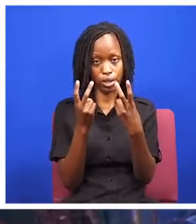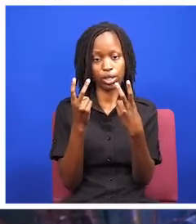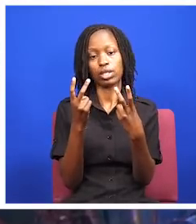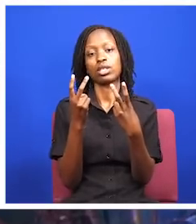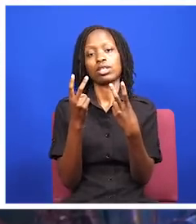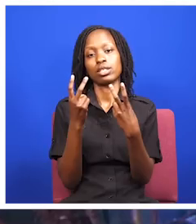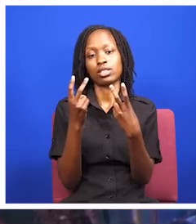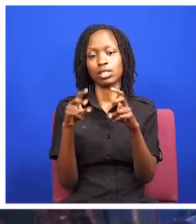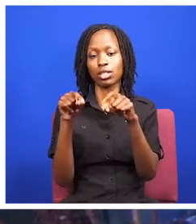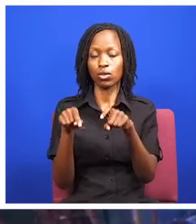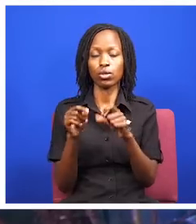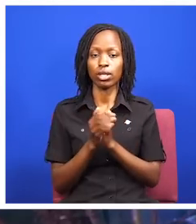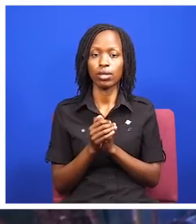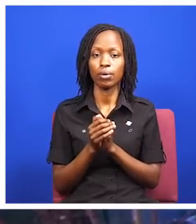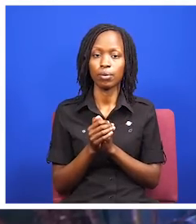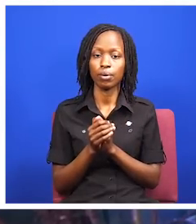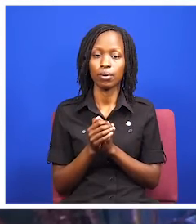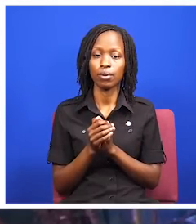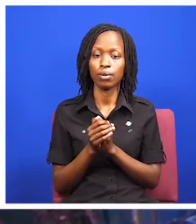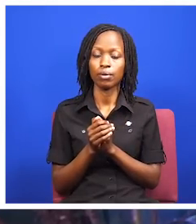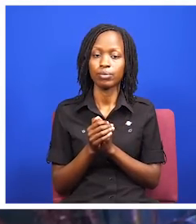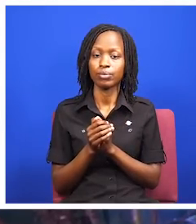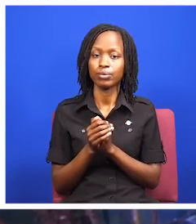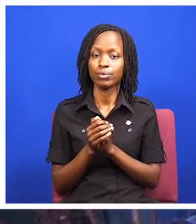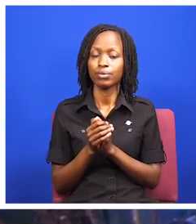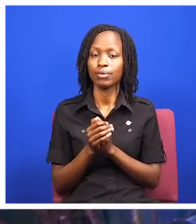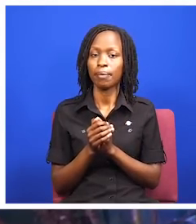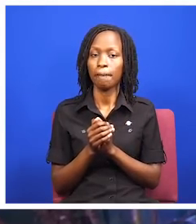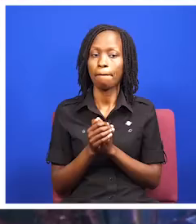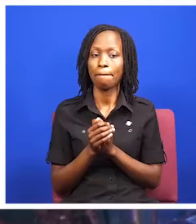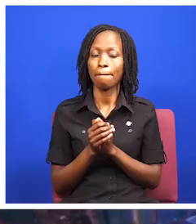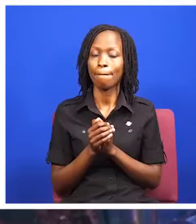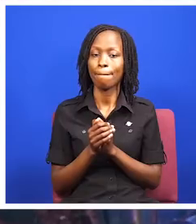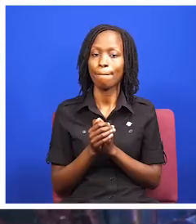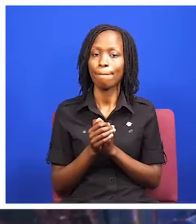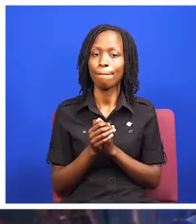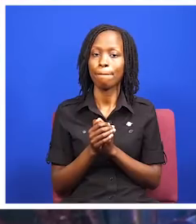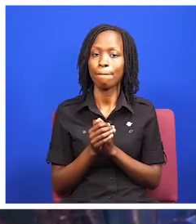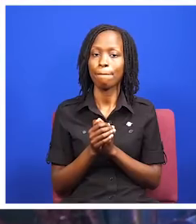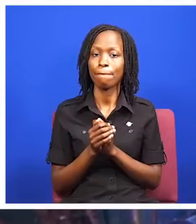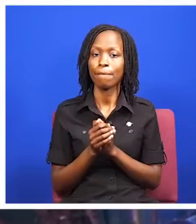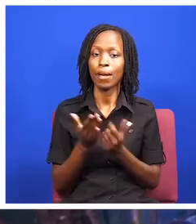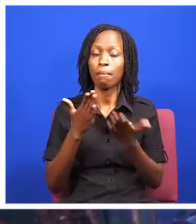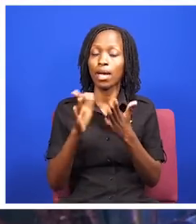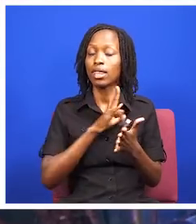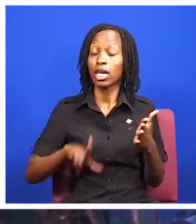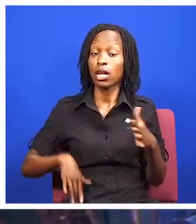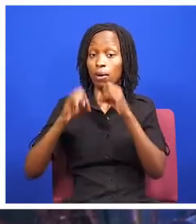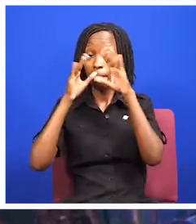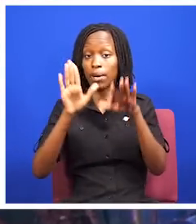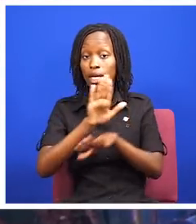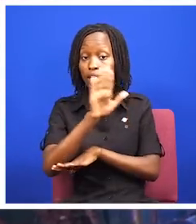choosing to tune in today or listening to us on that radio or watching us on that television. May the